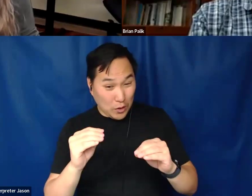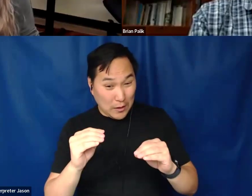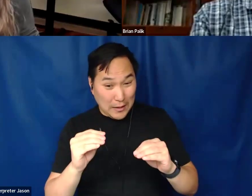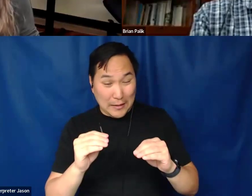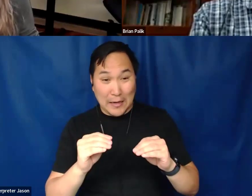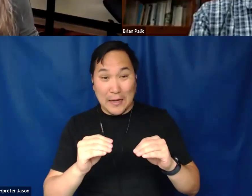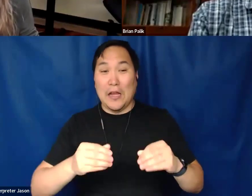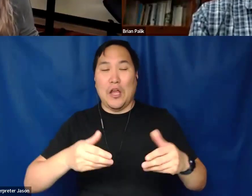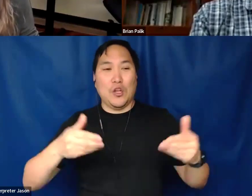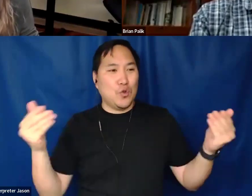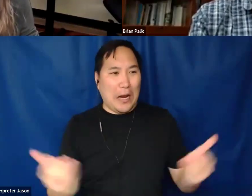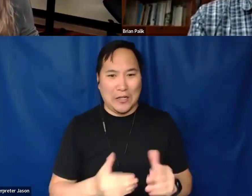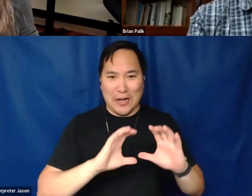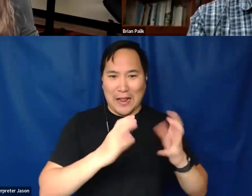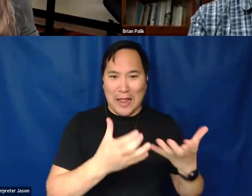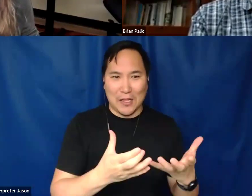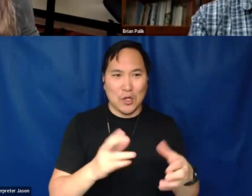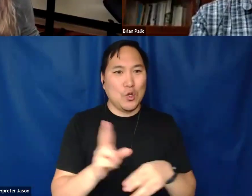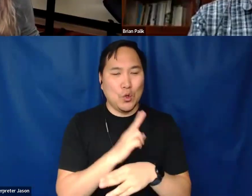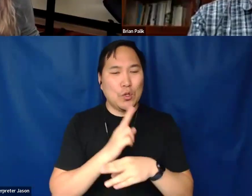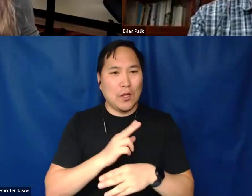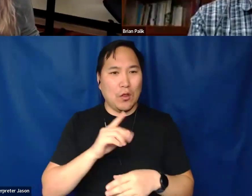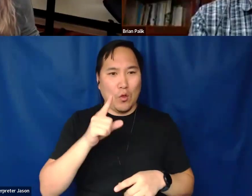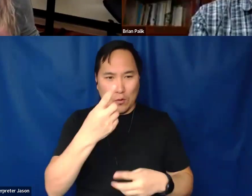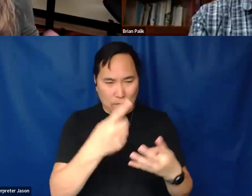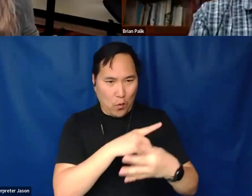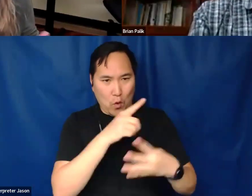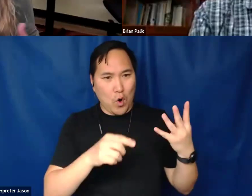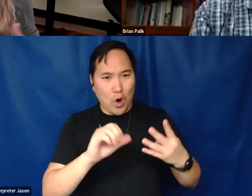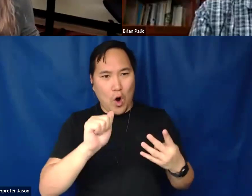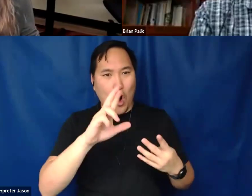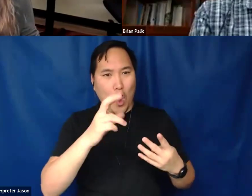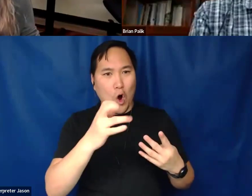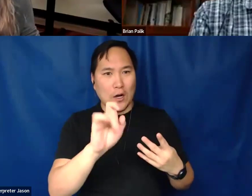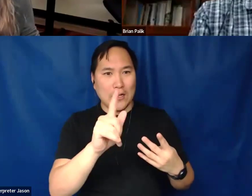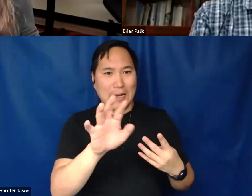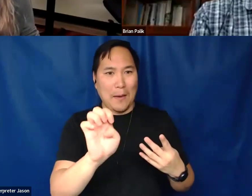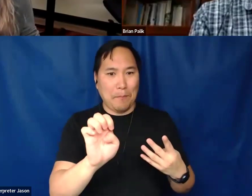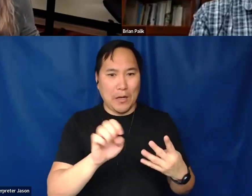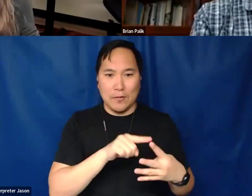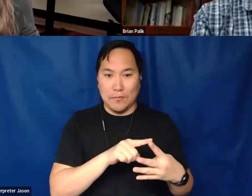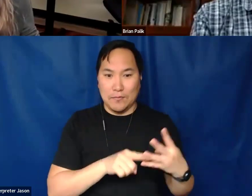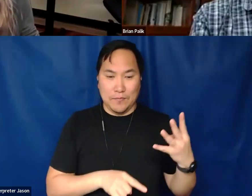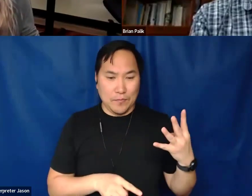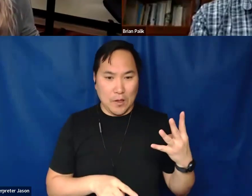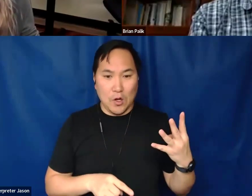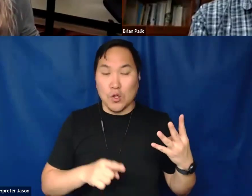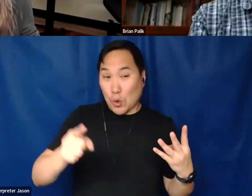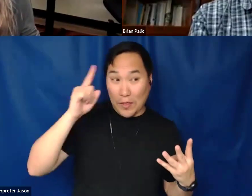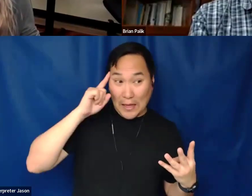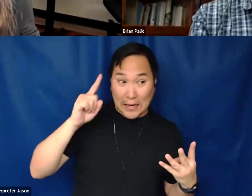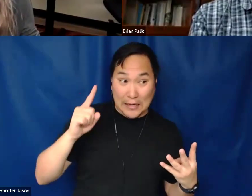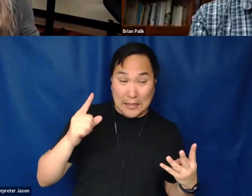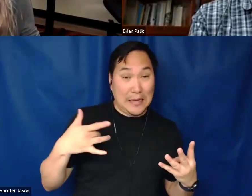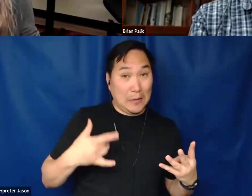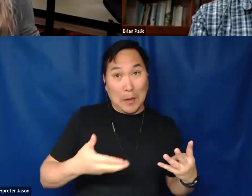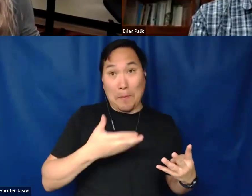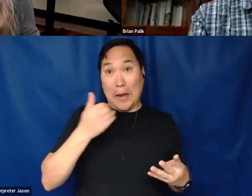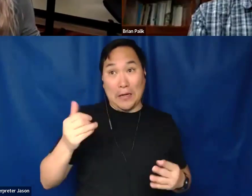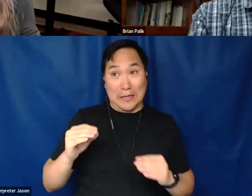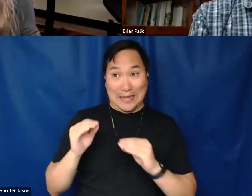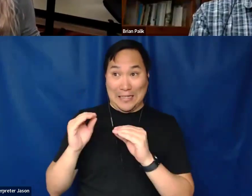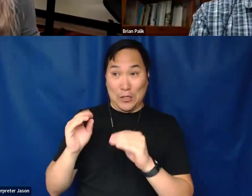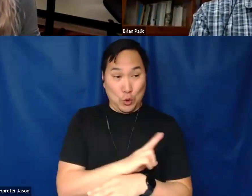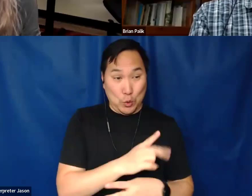silviculture class using those archetypes. Have you, if you have that you found them to be more useful in teaching new